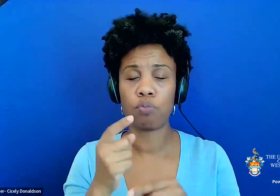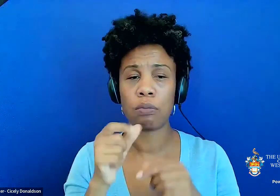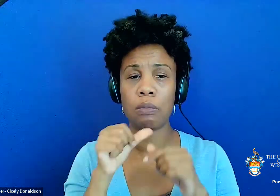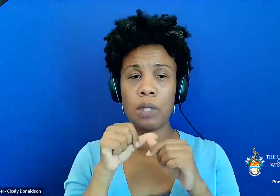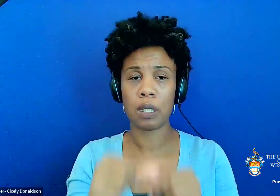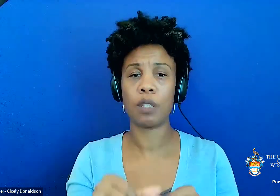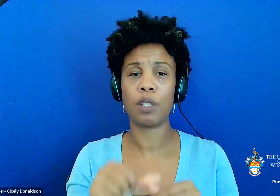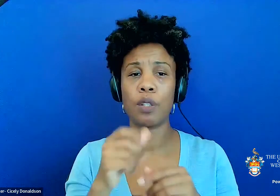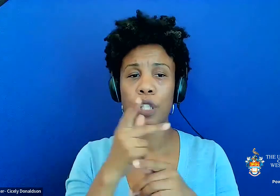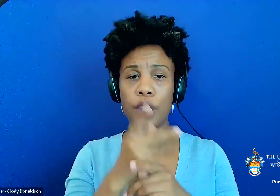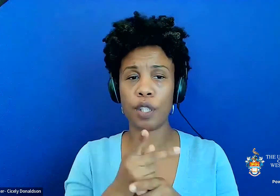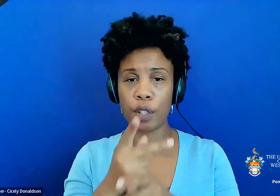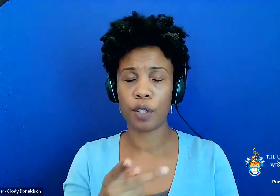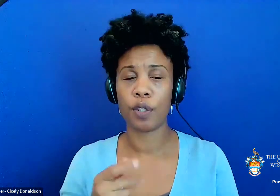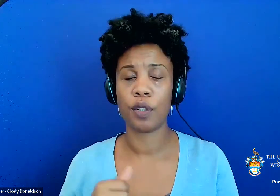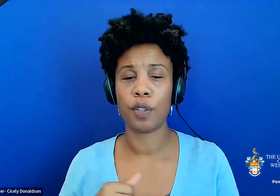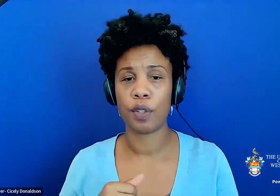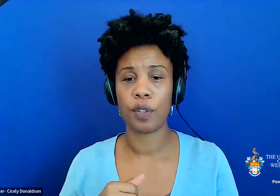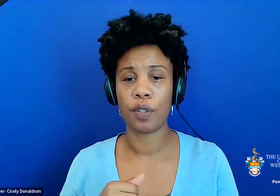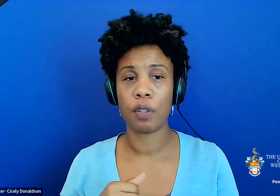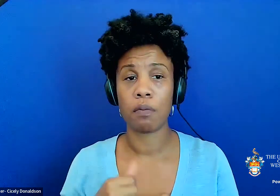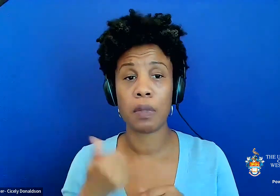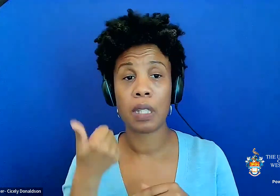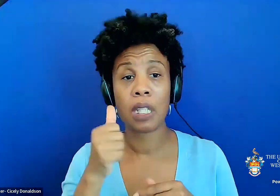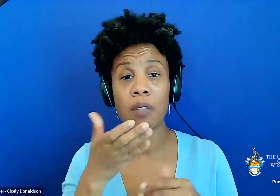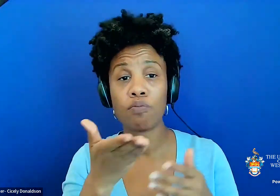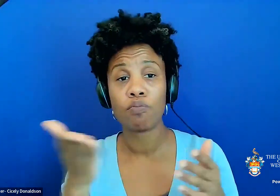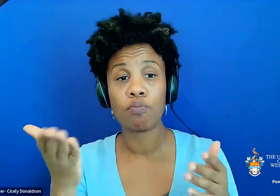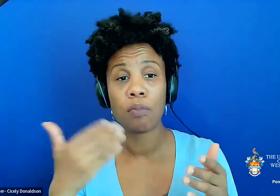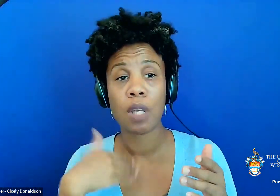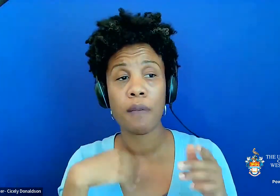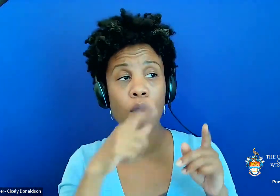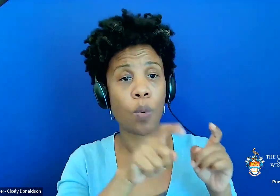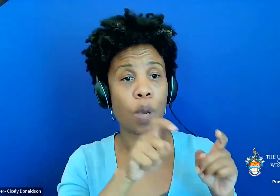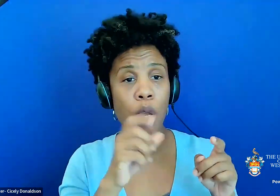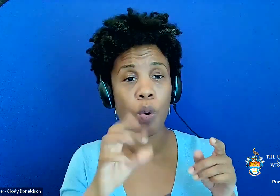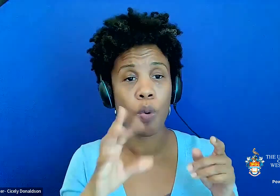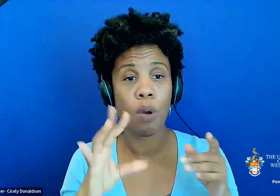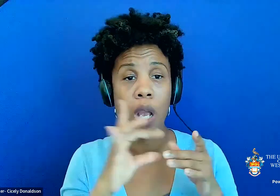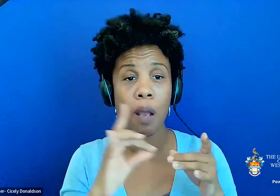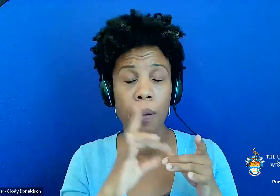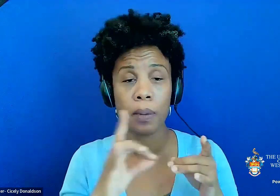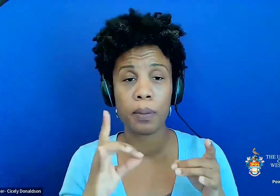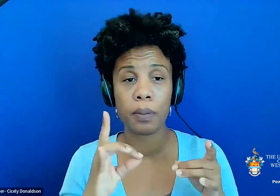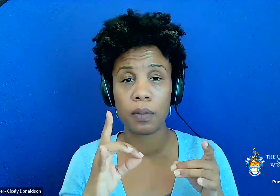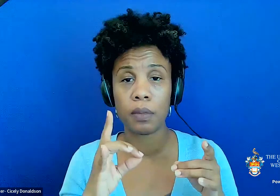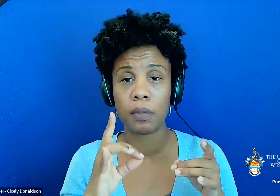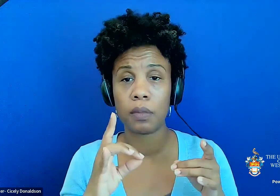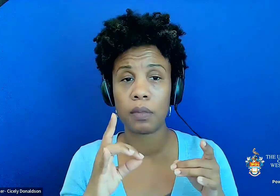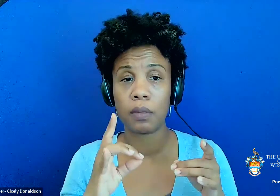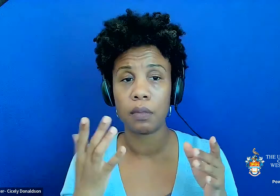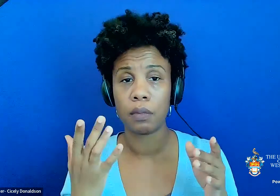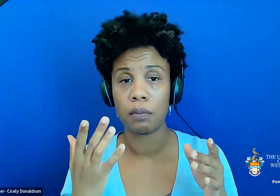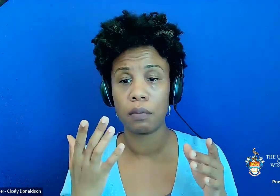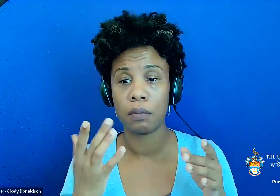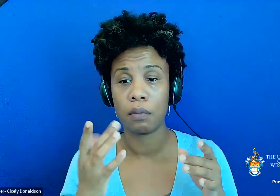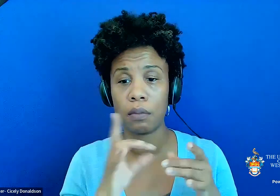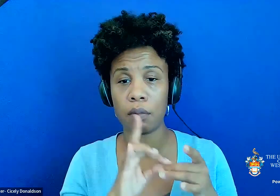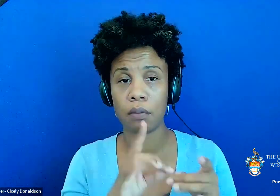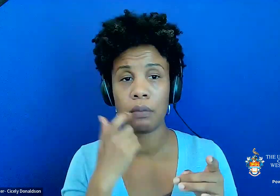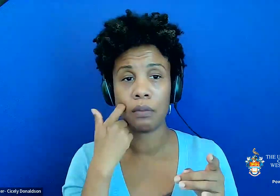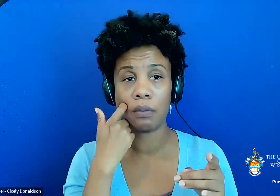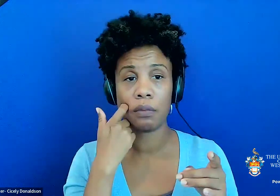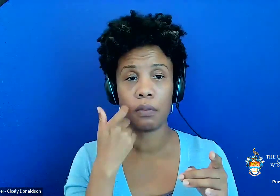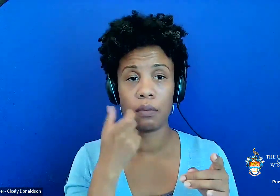floor for any questions or any comments that persons might have relating